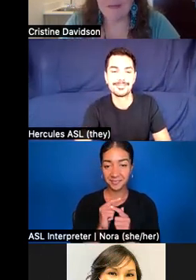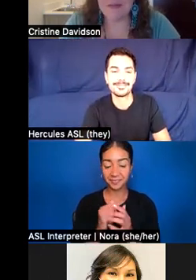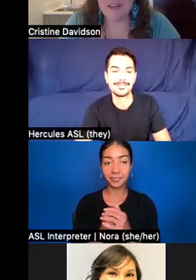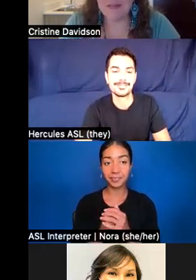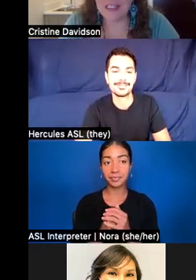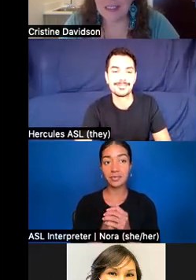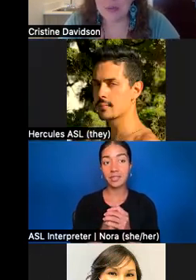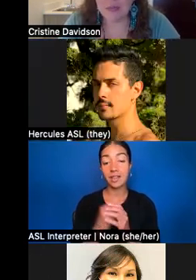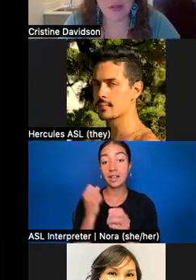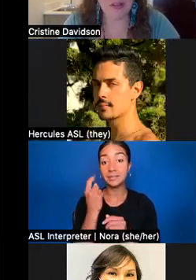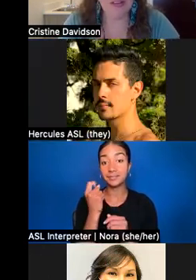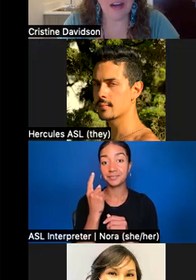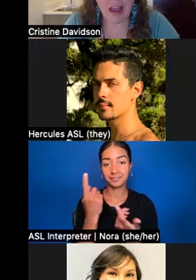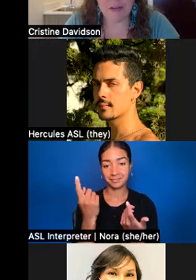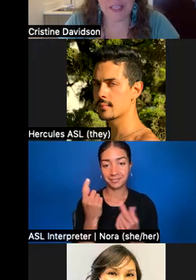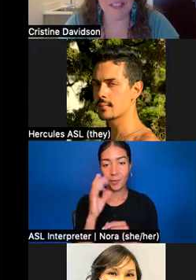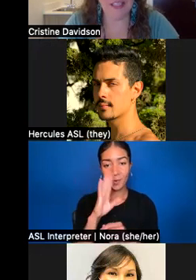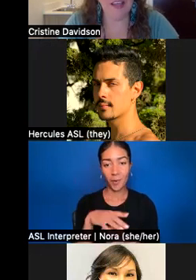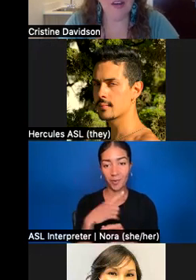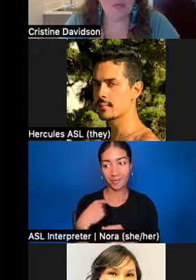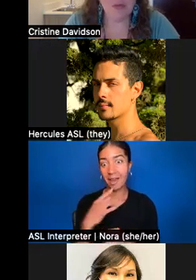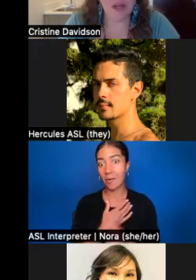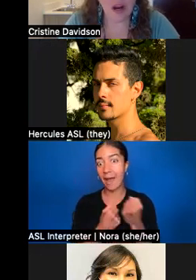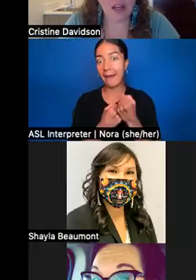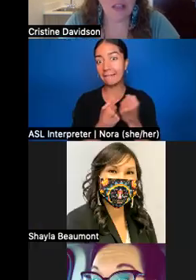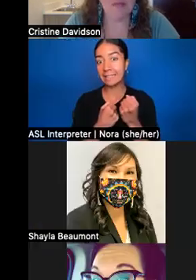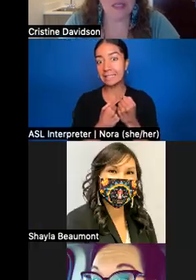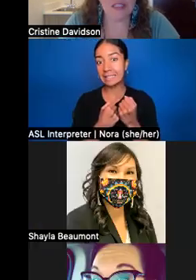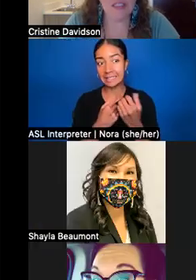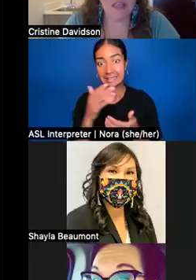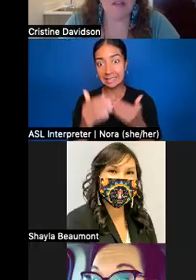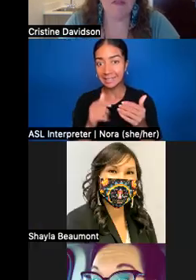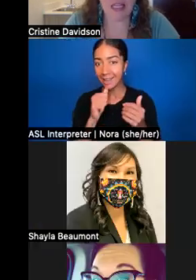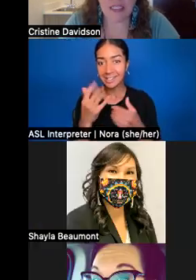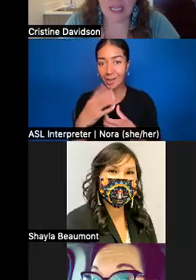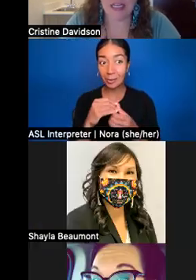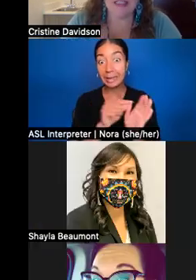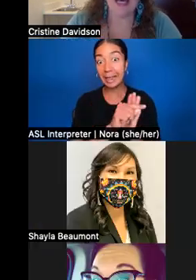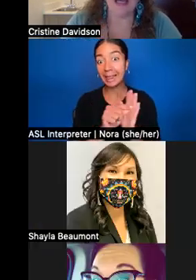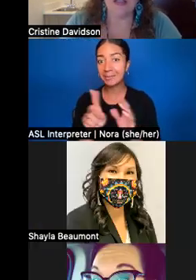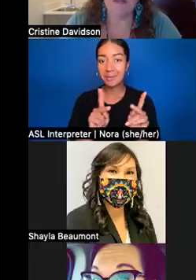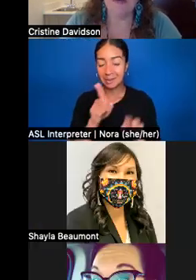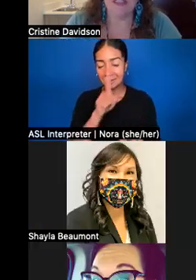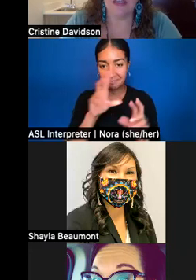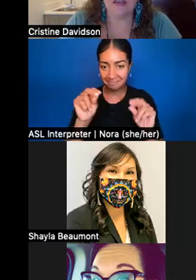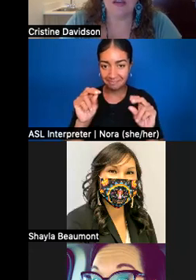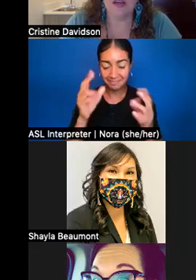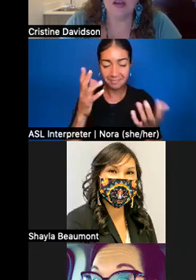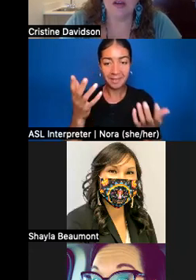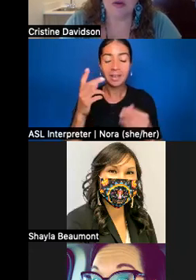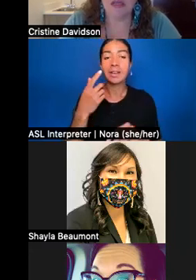business of killing people in our advocacy, but we are in the business of validating that